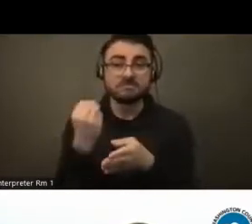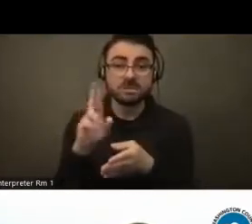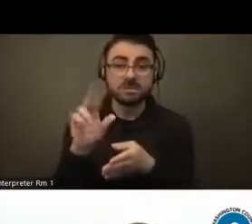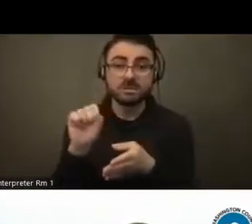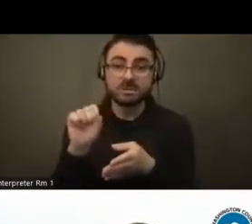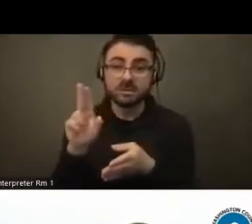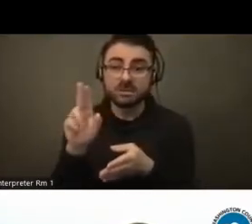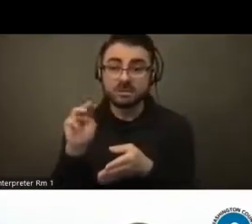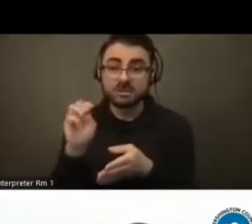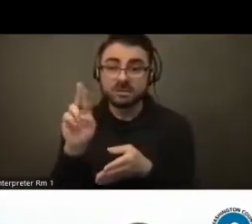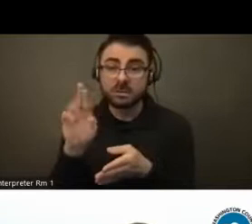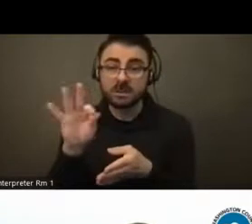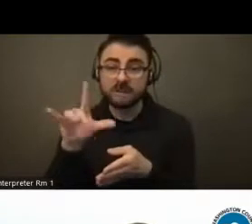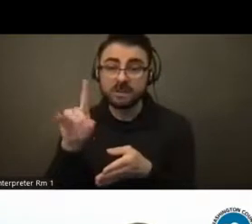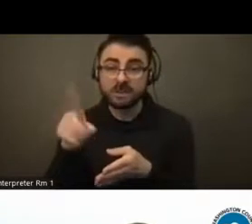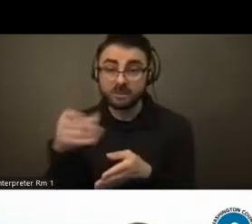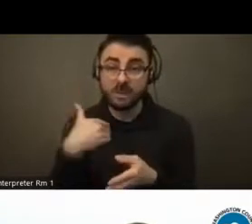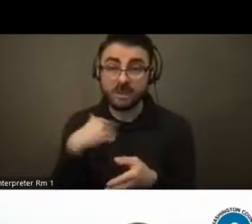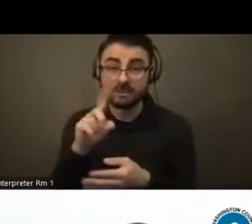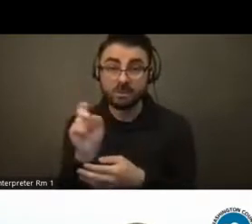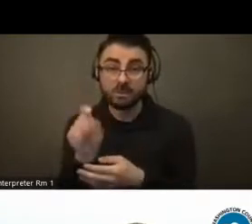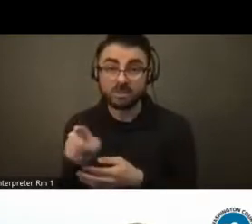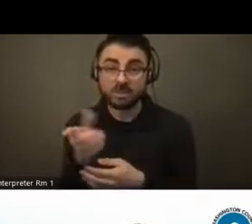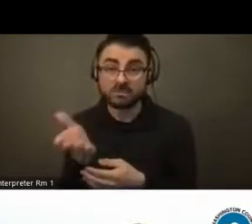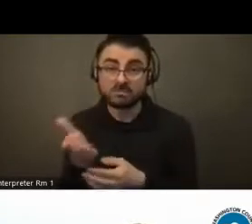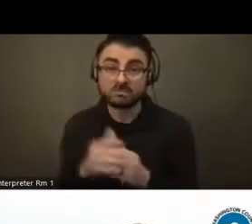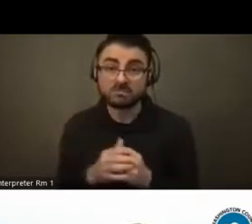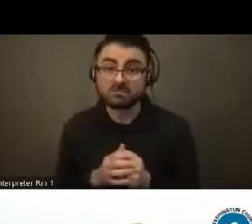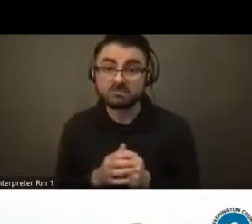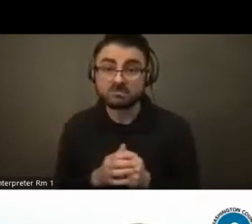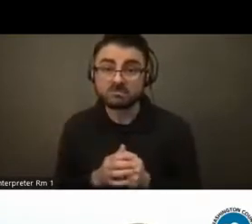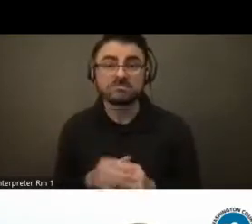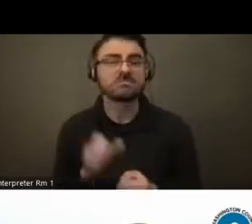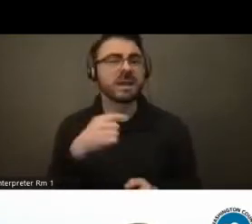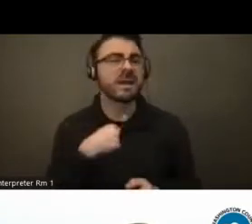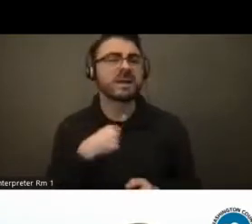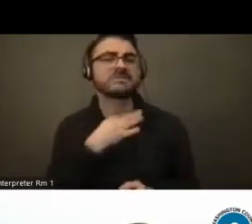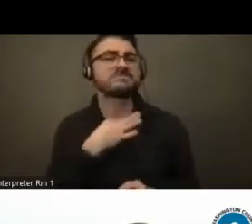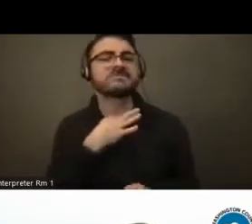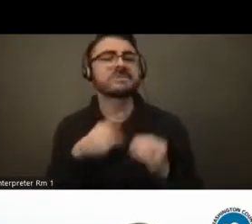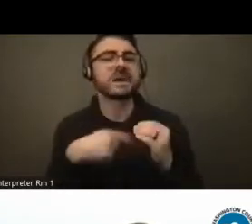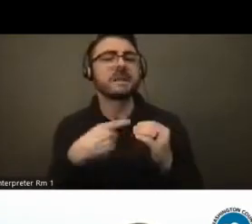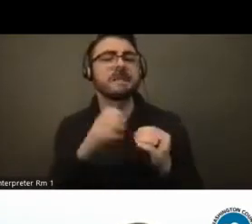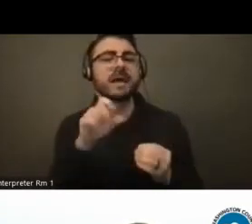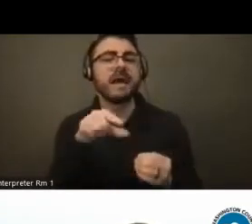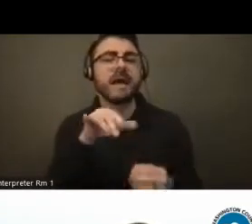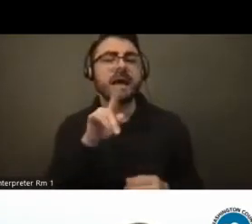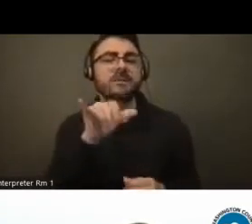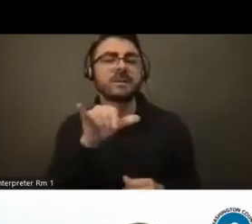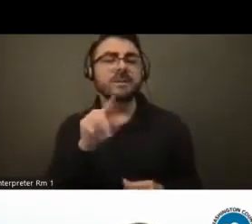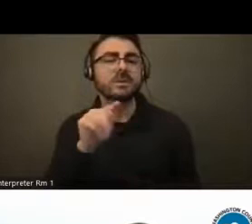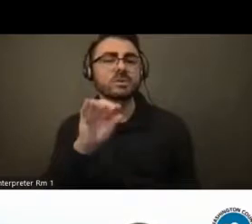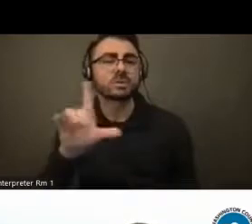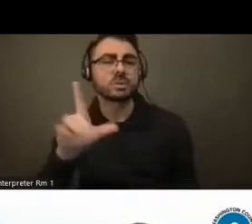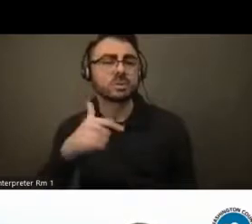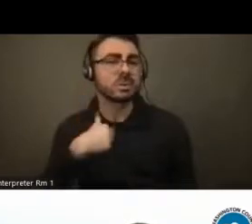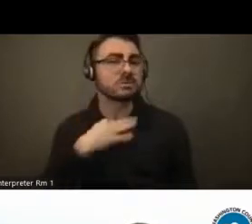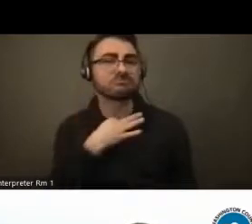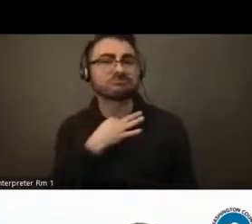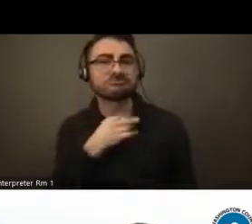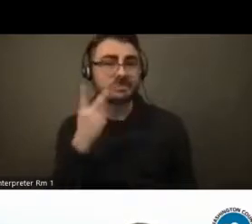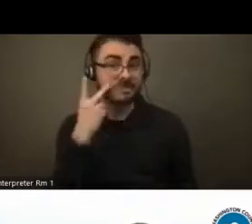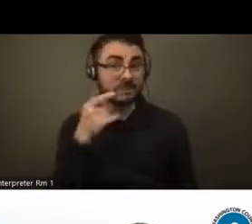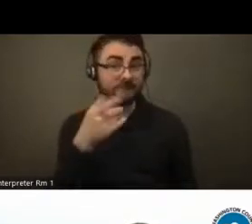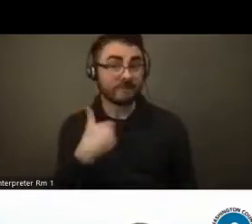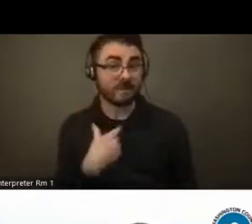question? I wanted to hear more about the equity tool too, so I was just trying to see who had any information on it.